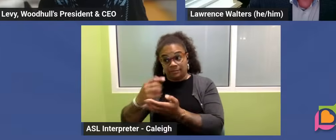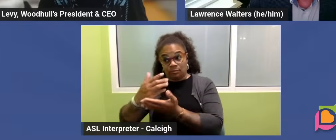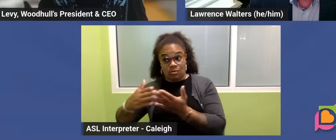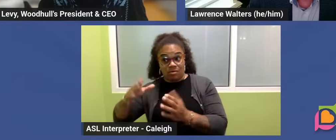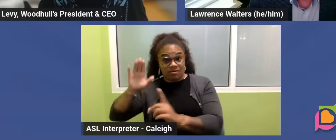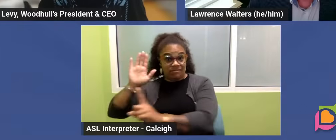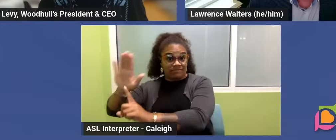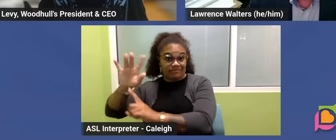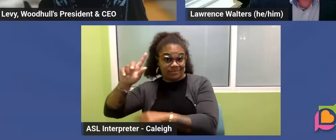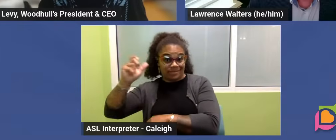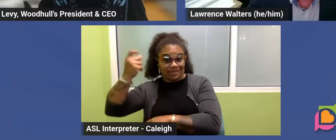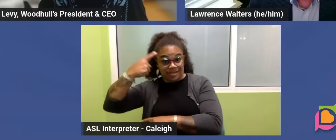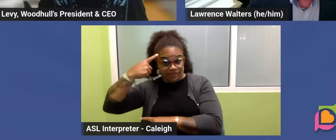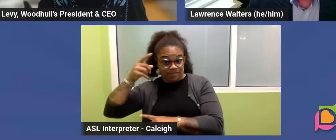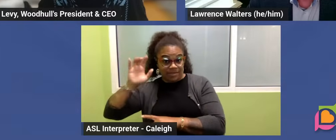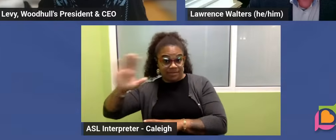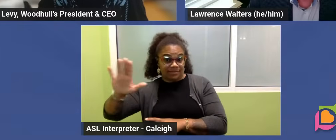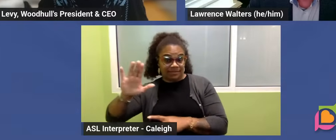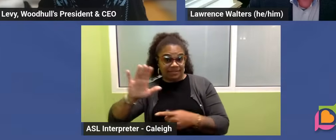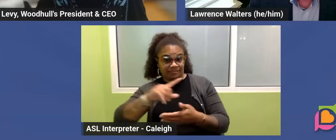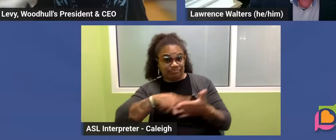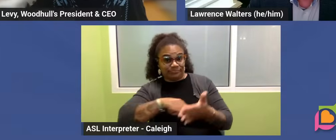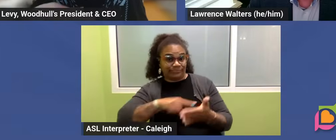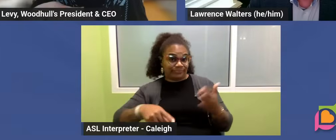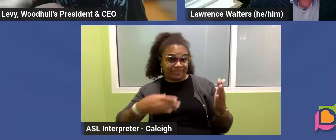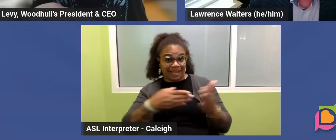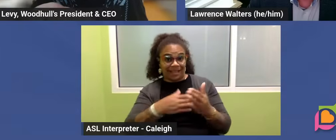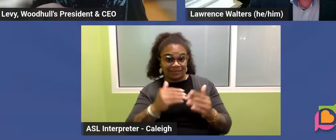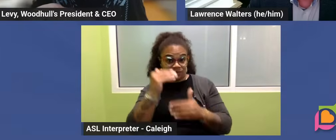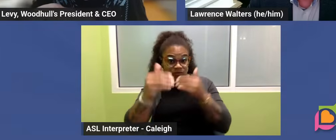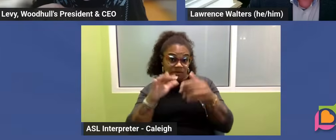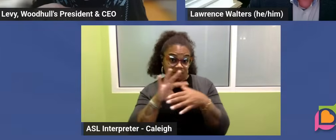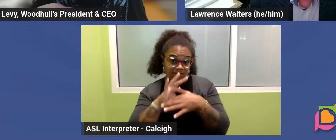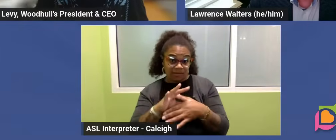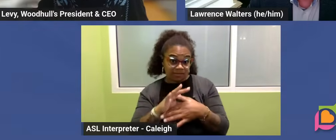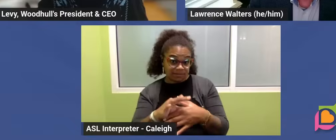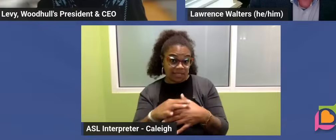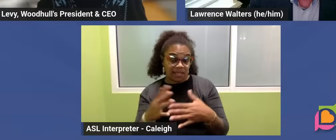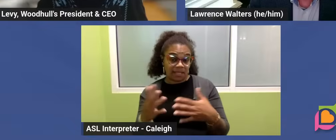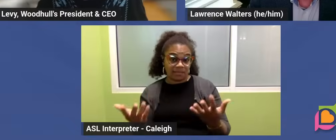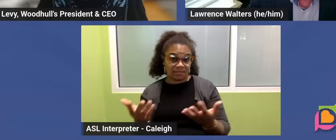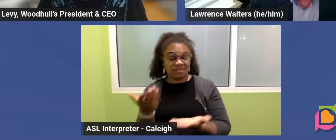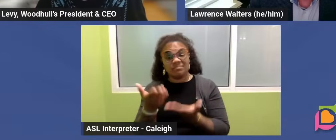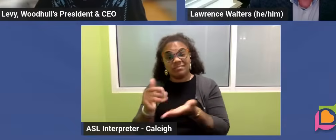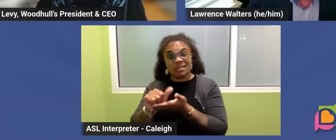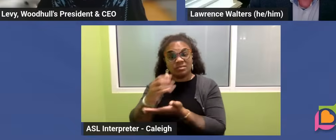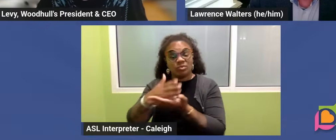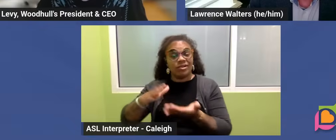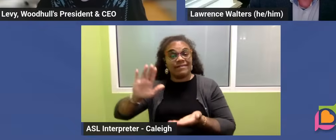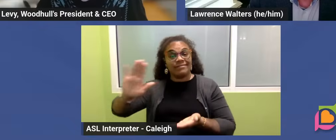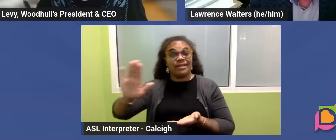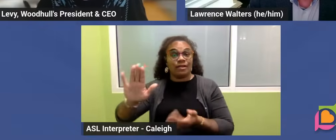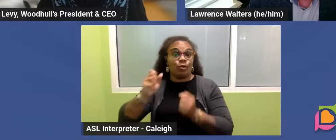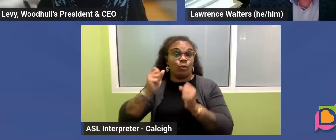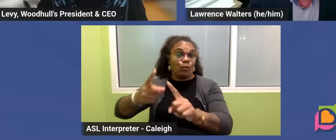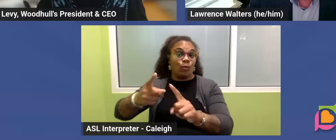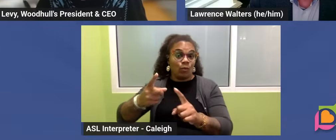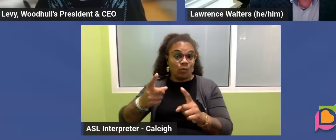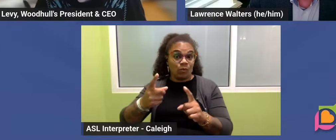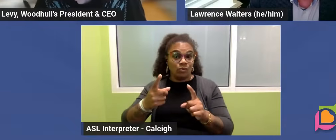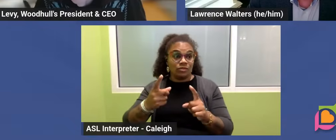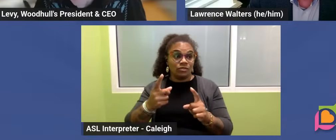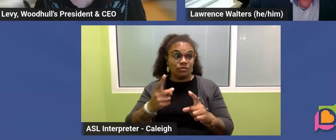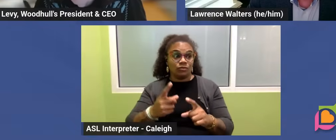attacks on adult content and desire to make it impossible for